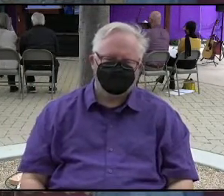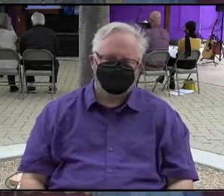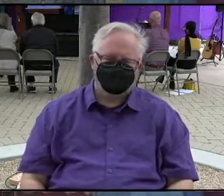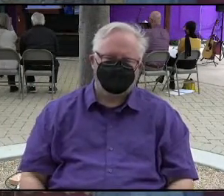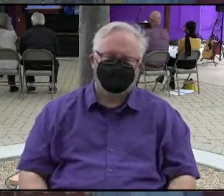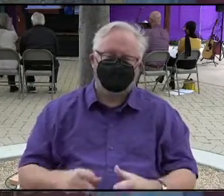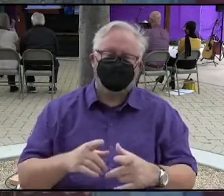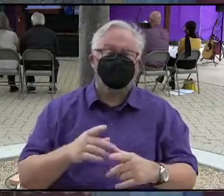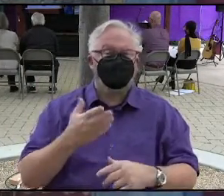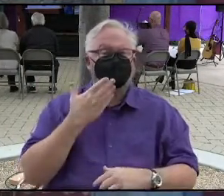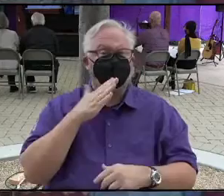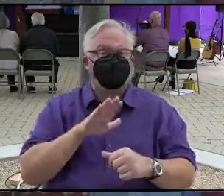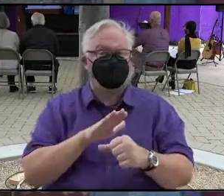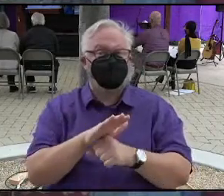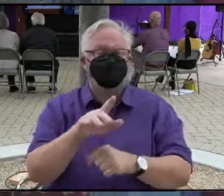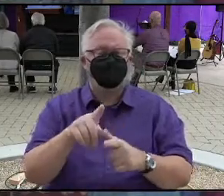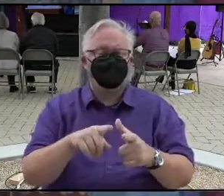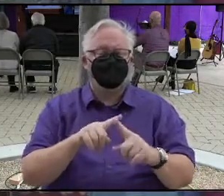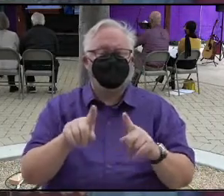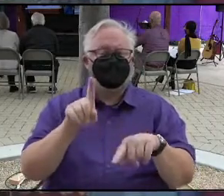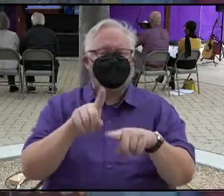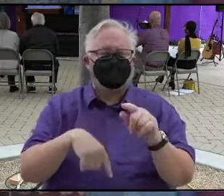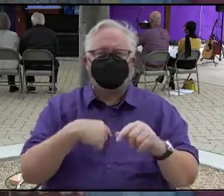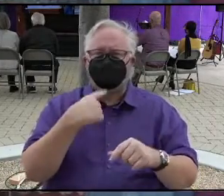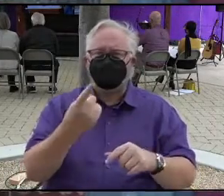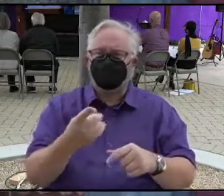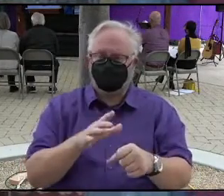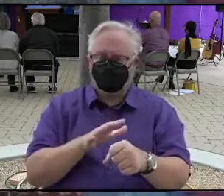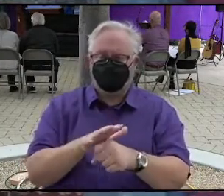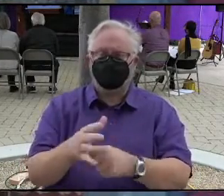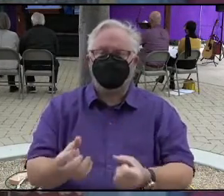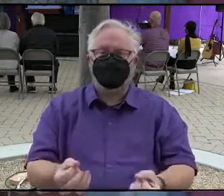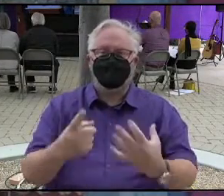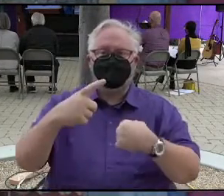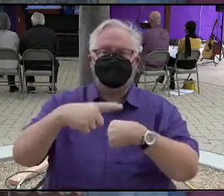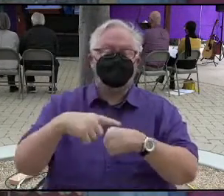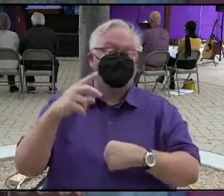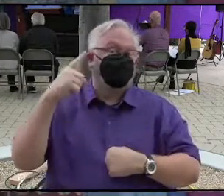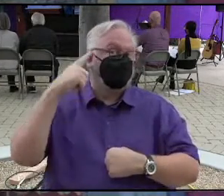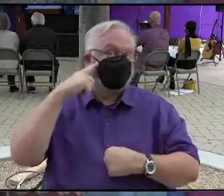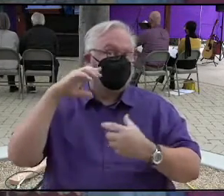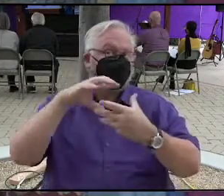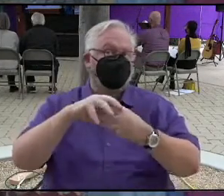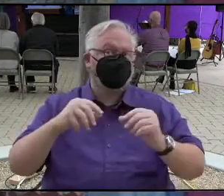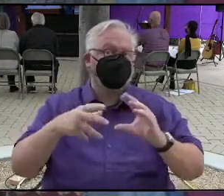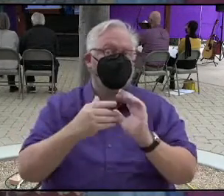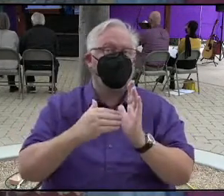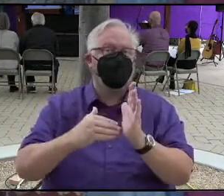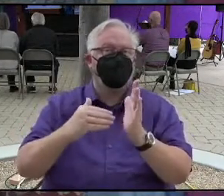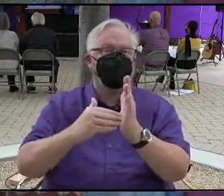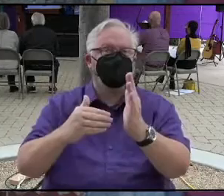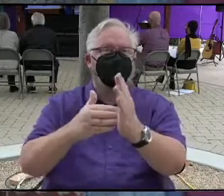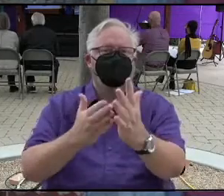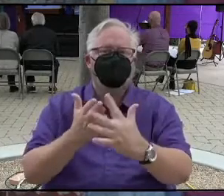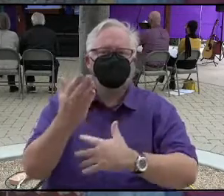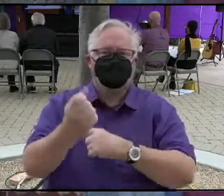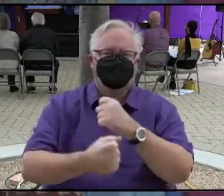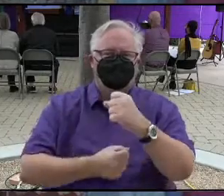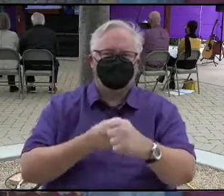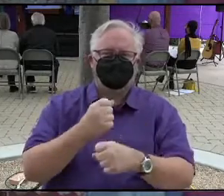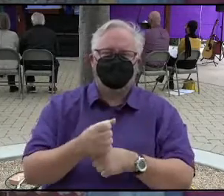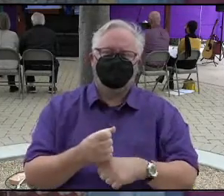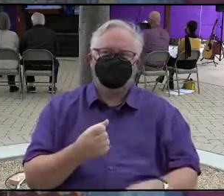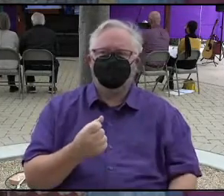So that was bad enough, but I cannot tell you how many times I have heard that story over the years. Dozens